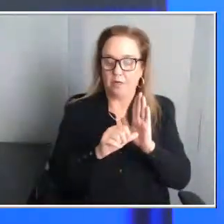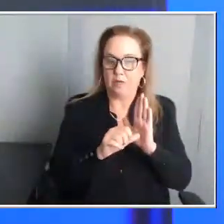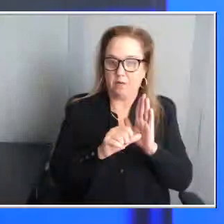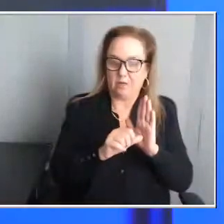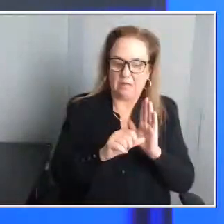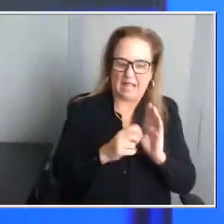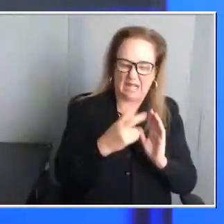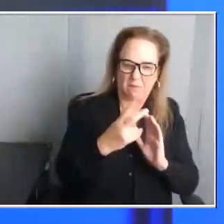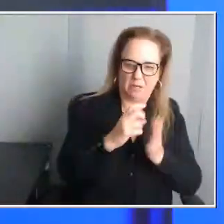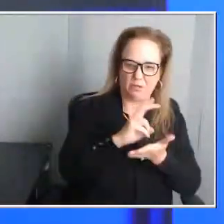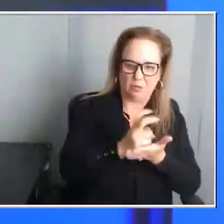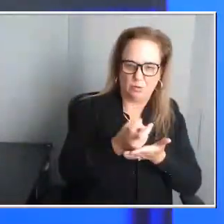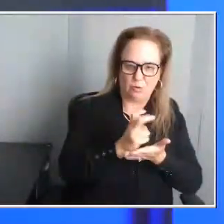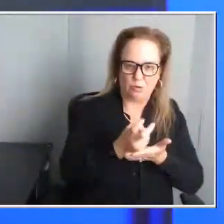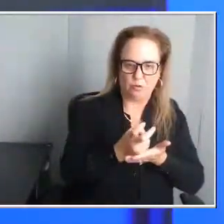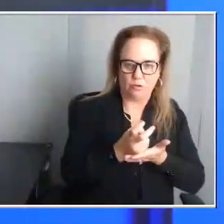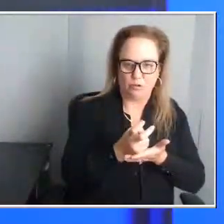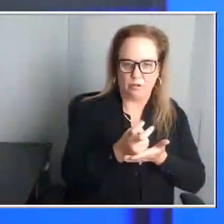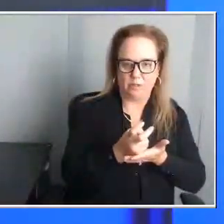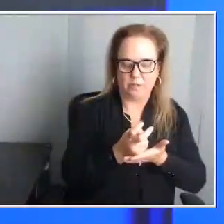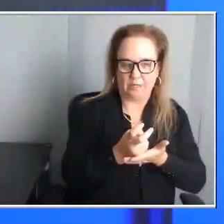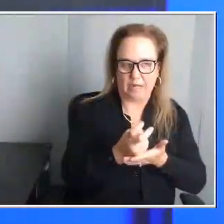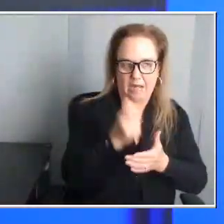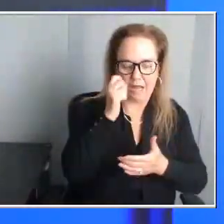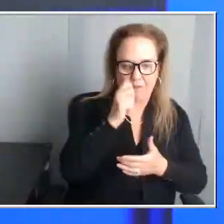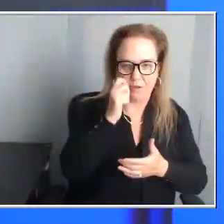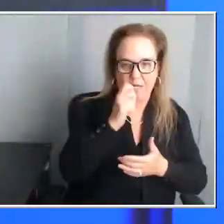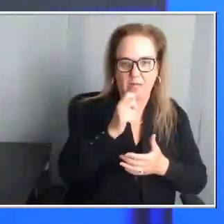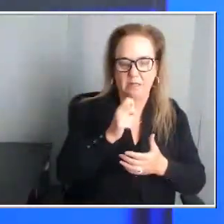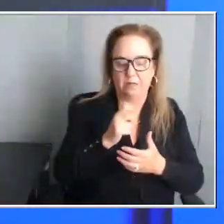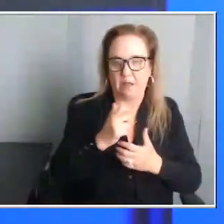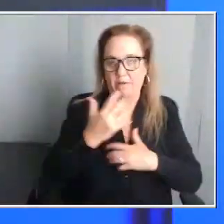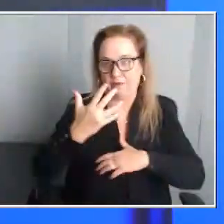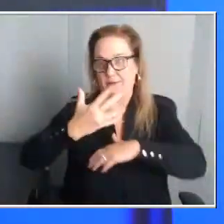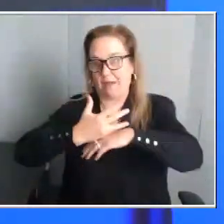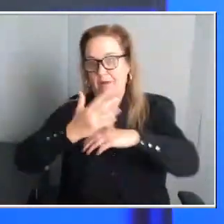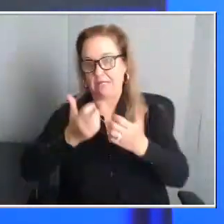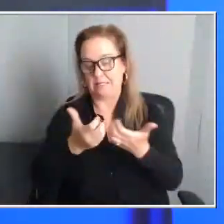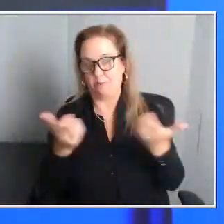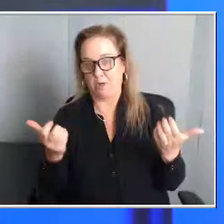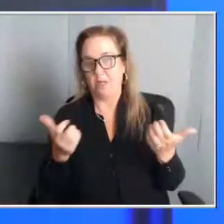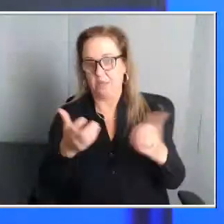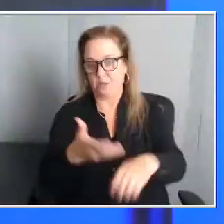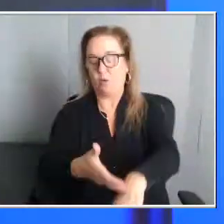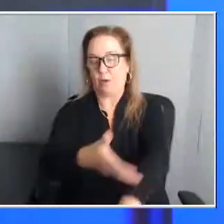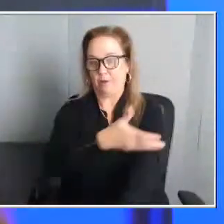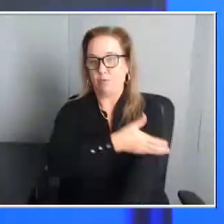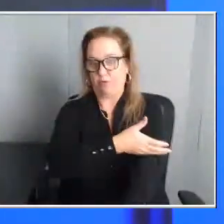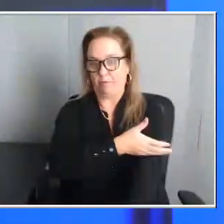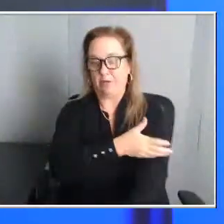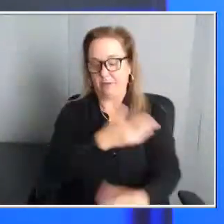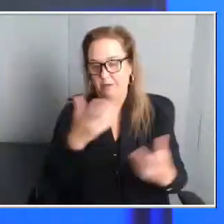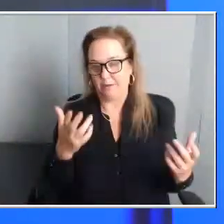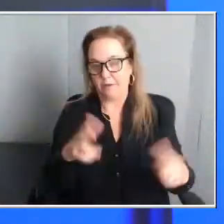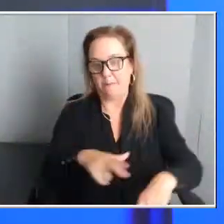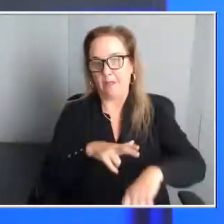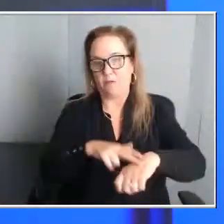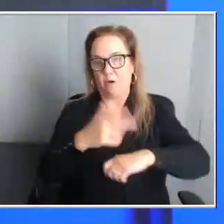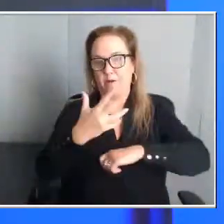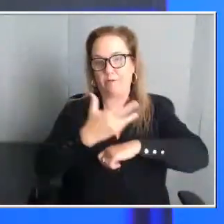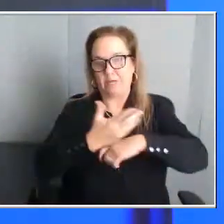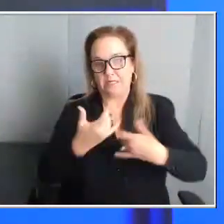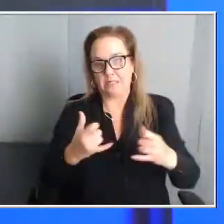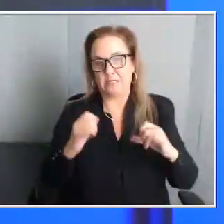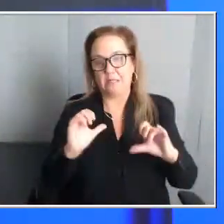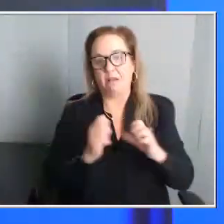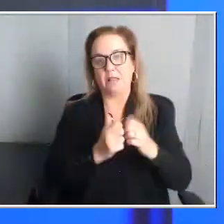2 seizures a day to every 5 days he would have a seizure. So there was certainly improvement. Of course, every 5 days is still a lot of